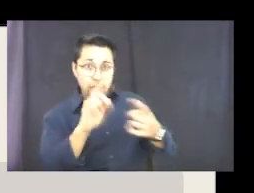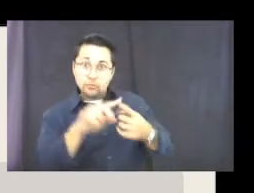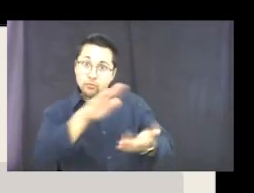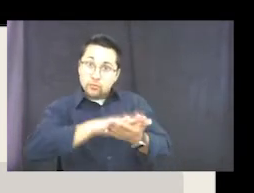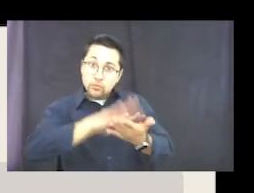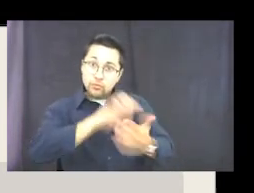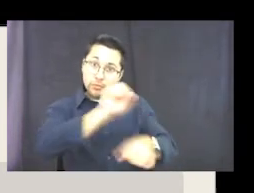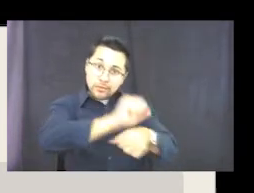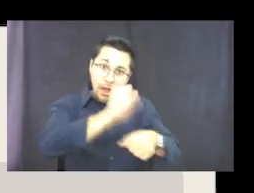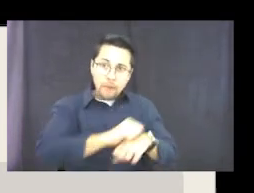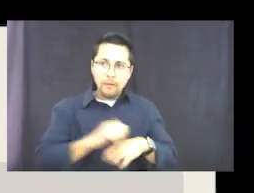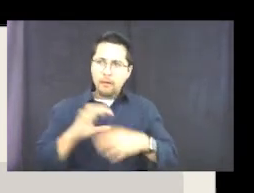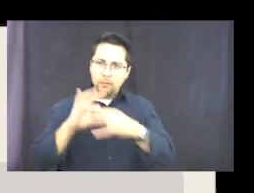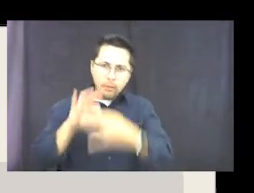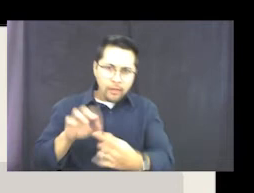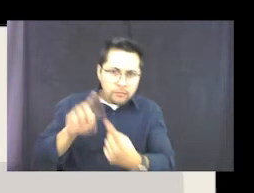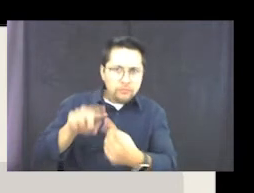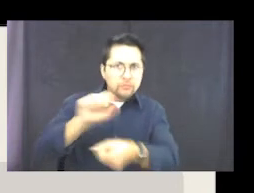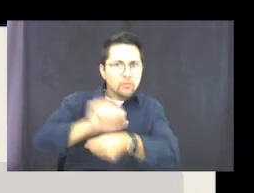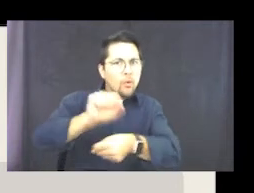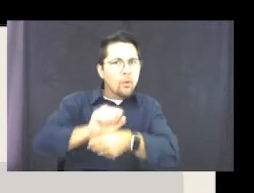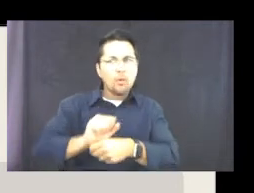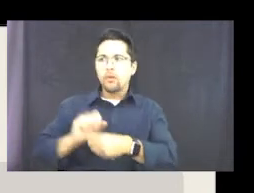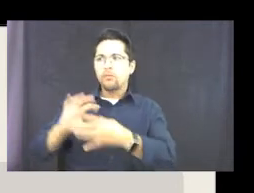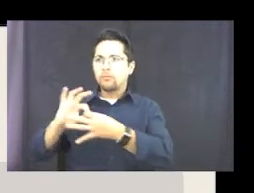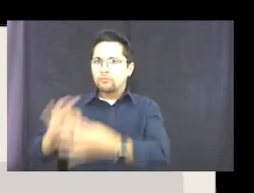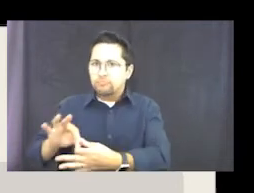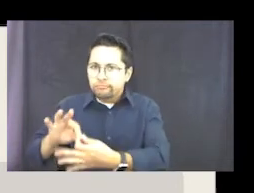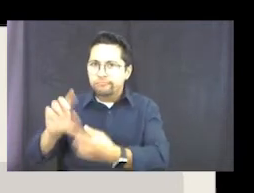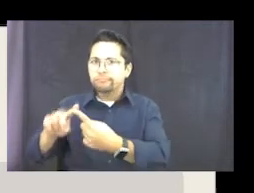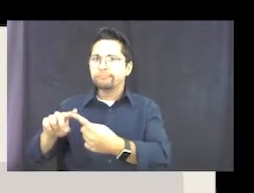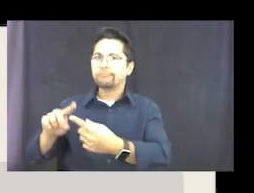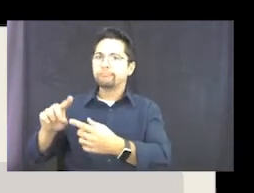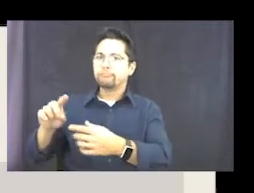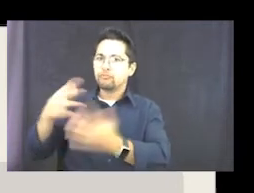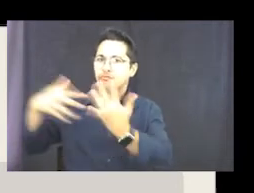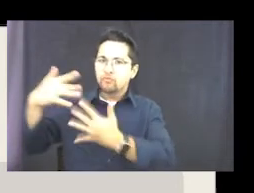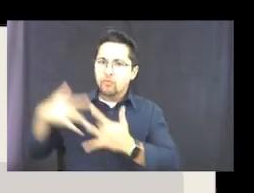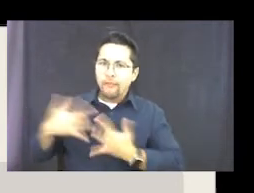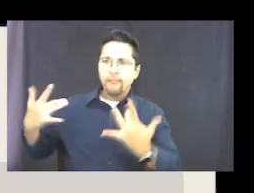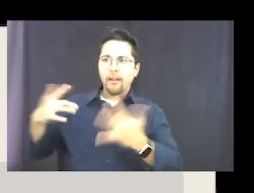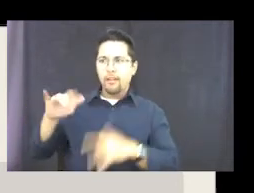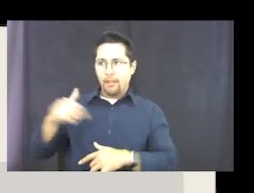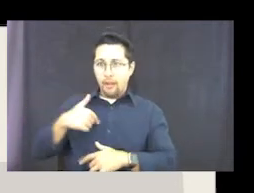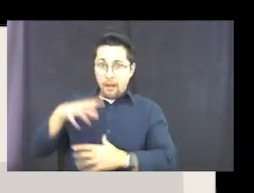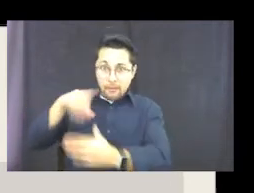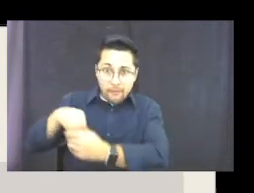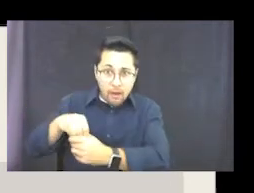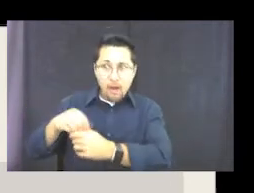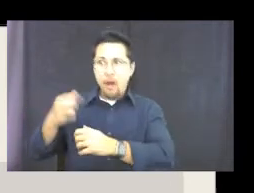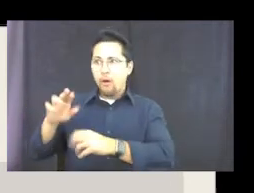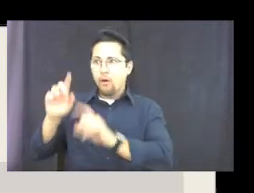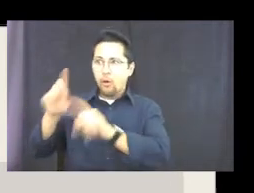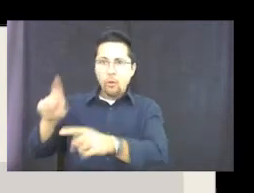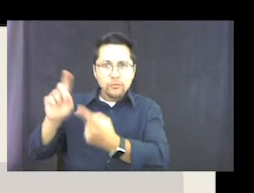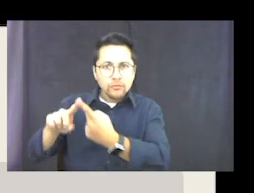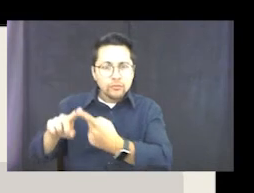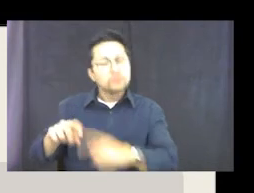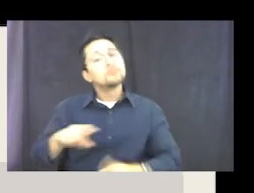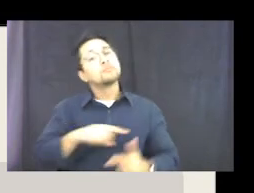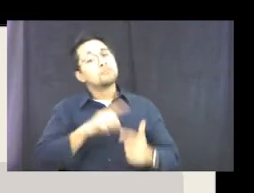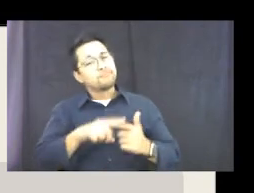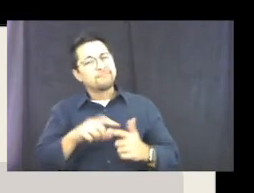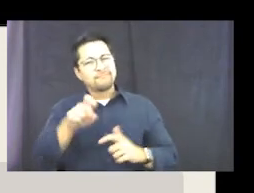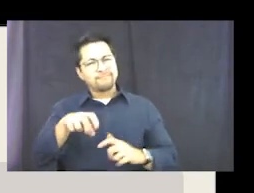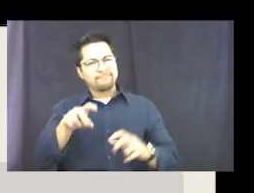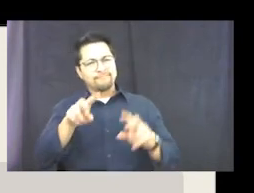assignment? Is it related to my job? Is it related to a social event I'm going to be attending or involved in? Then you need to ask questions